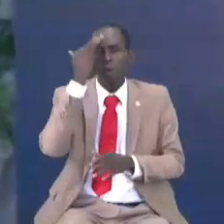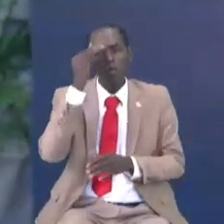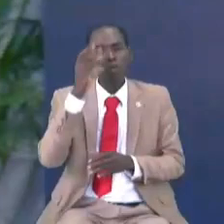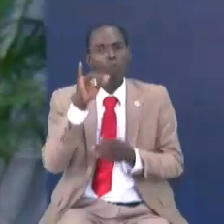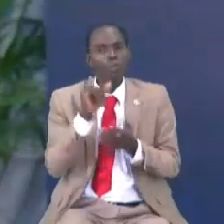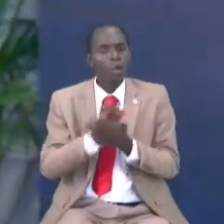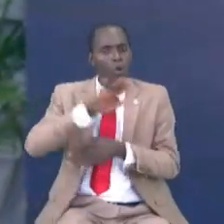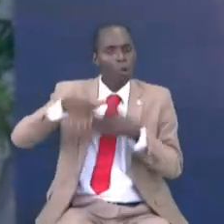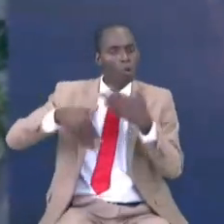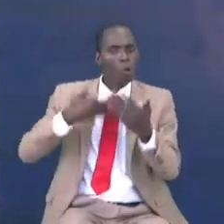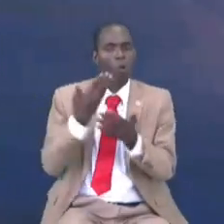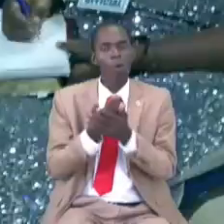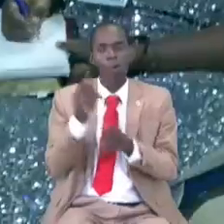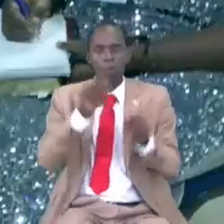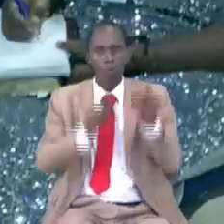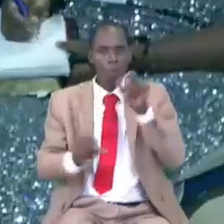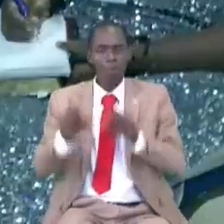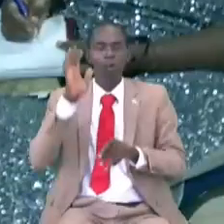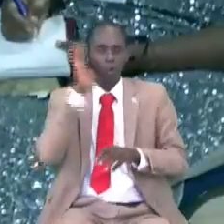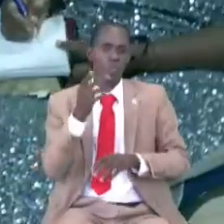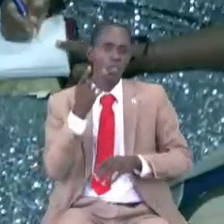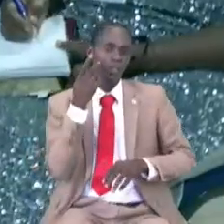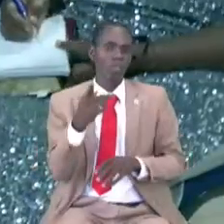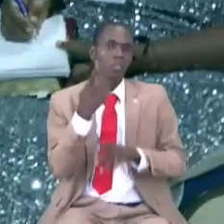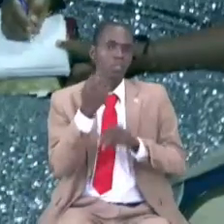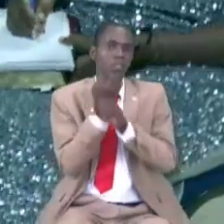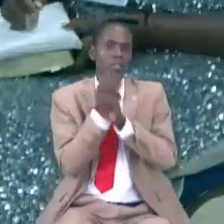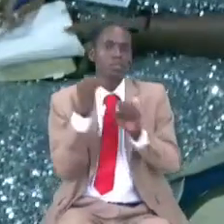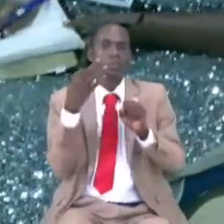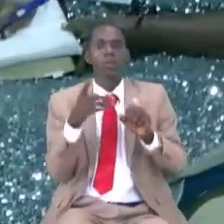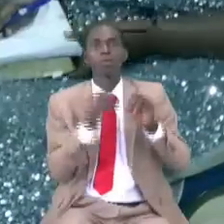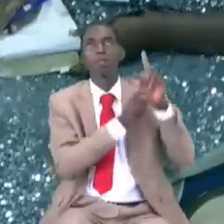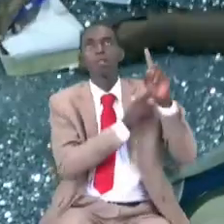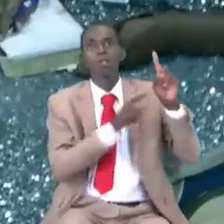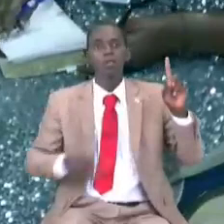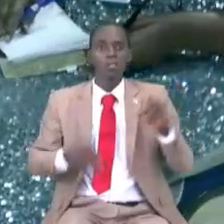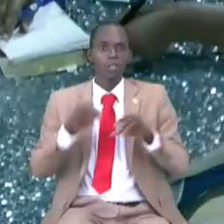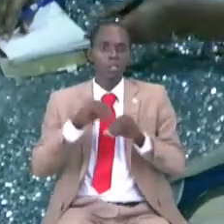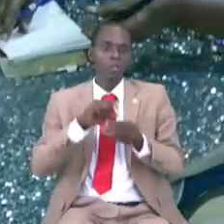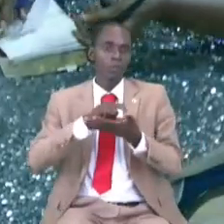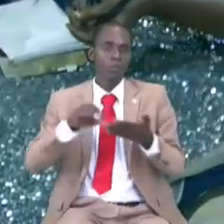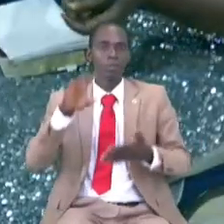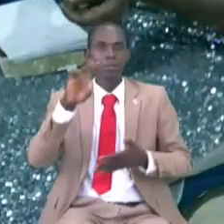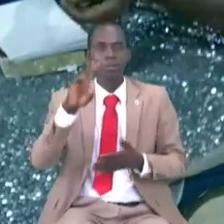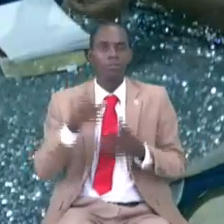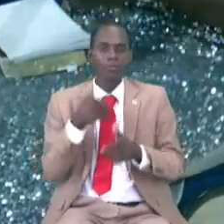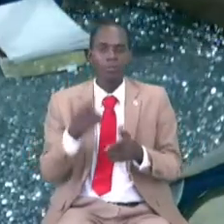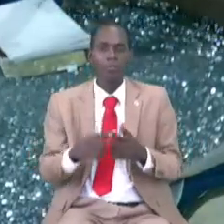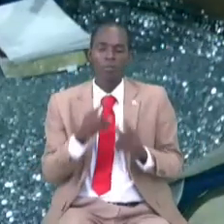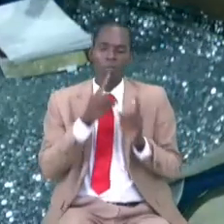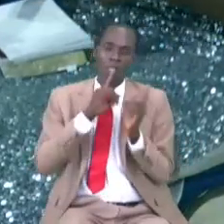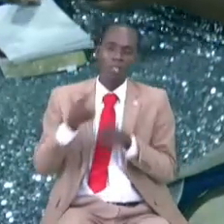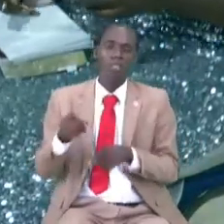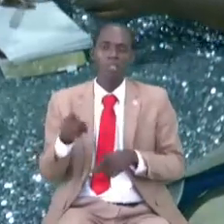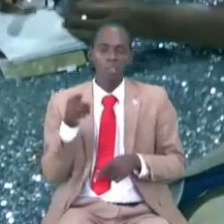verse 7. In verse 7, then said he to the multitude that came forth to be baptized of him,